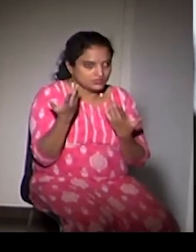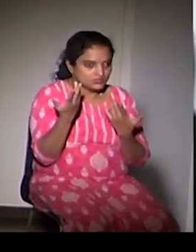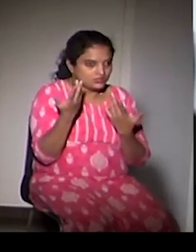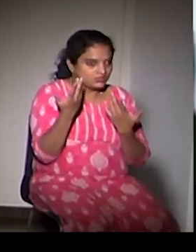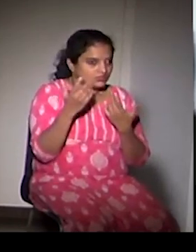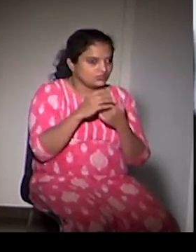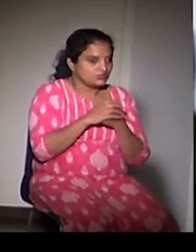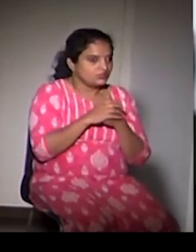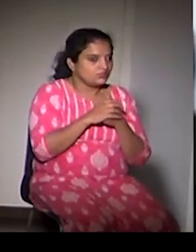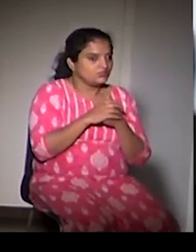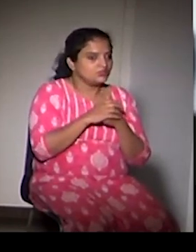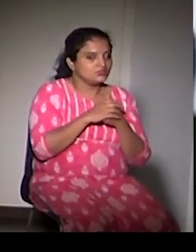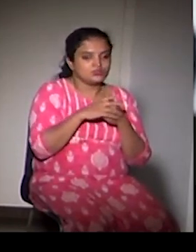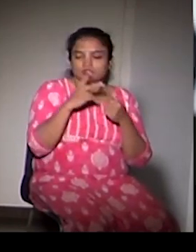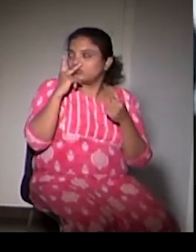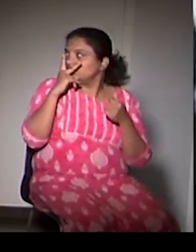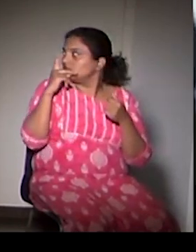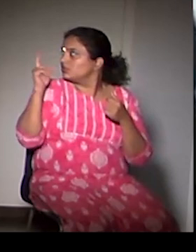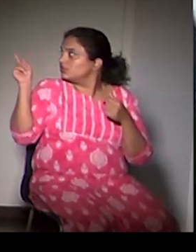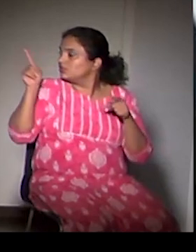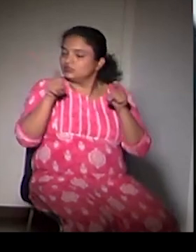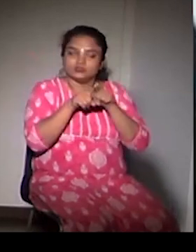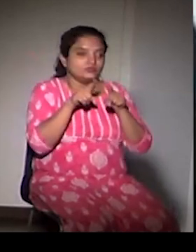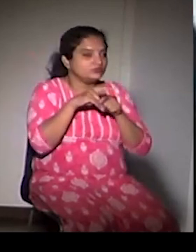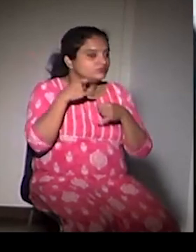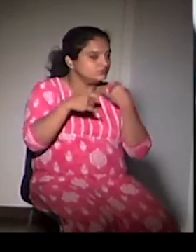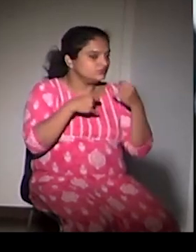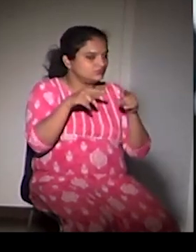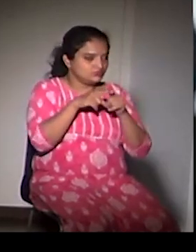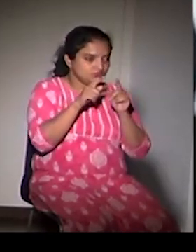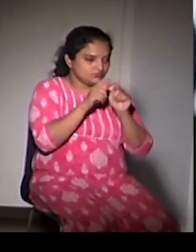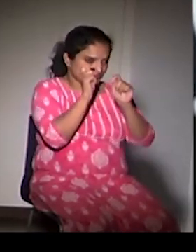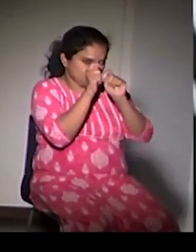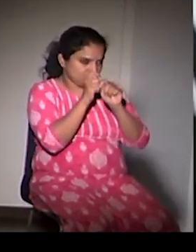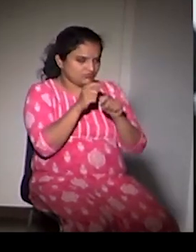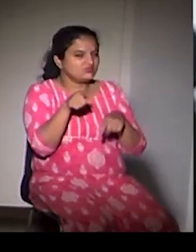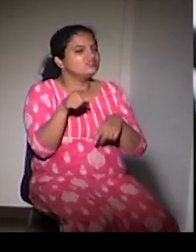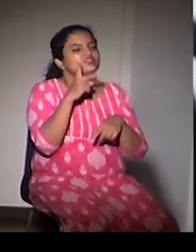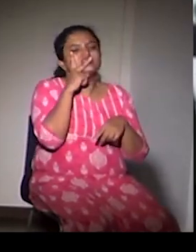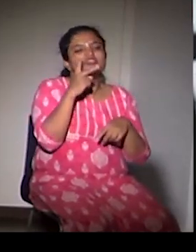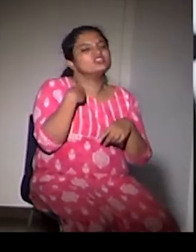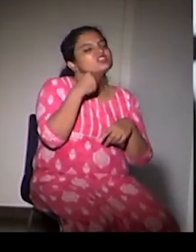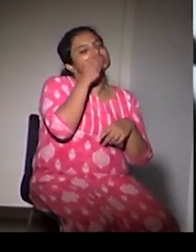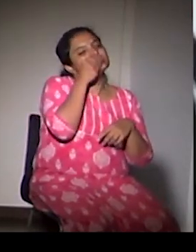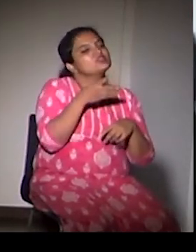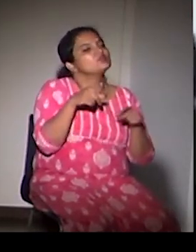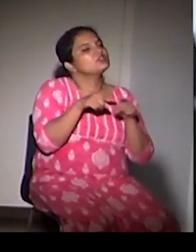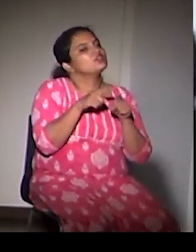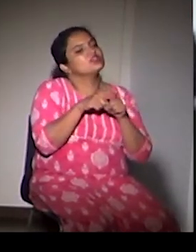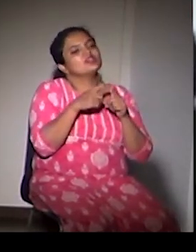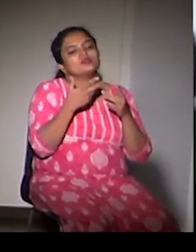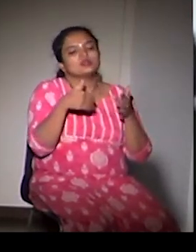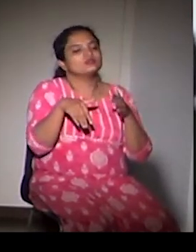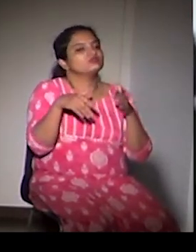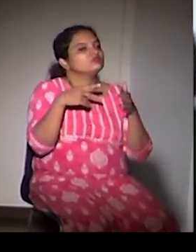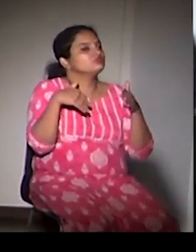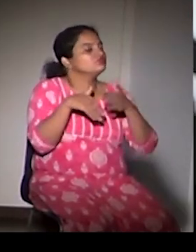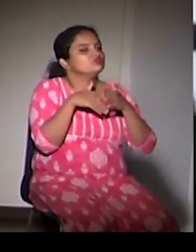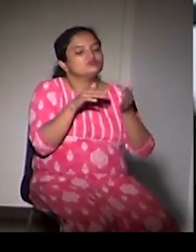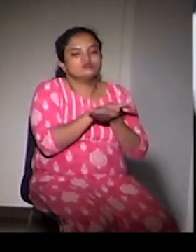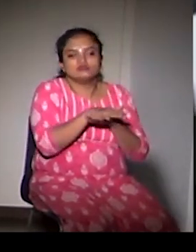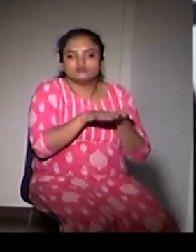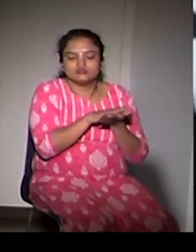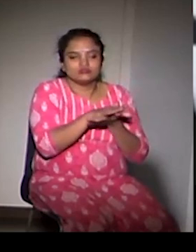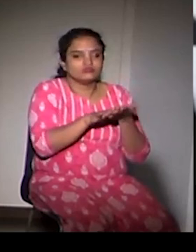It's another thing that's quite interesting about it is architecturally, it's very simple, lots of flat surfaces, apart